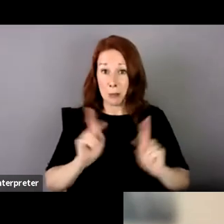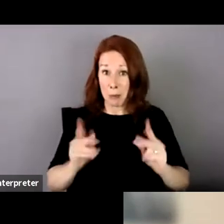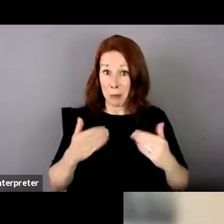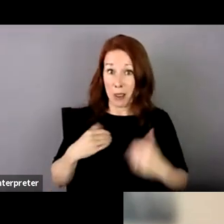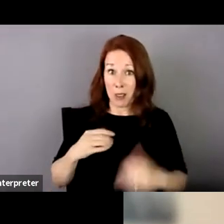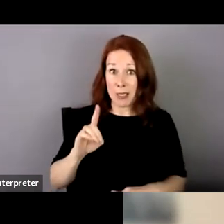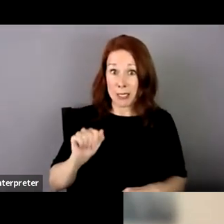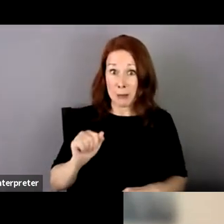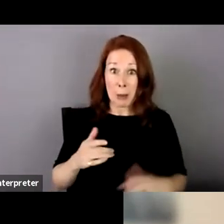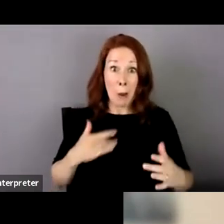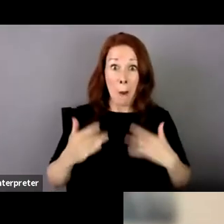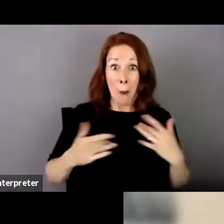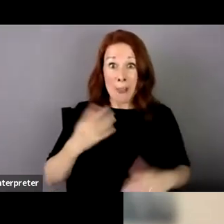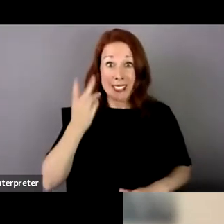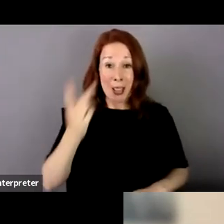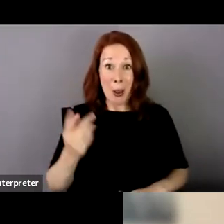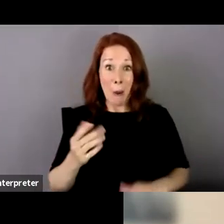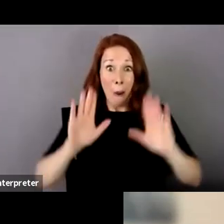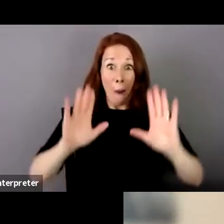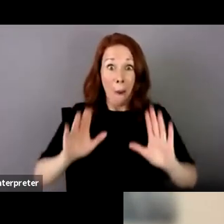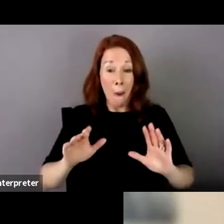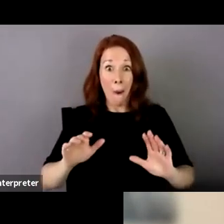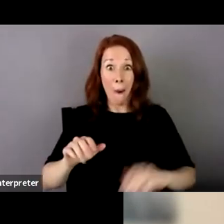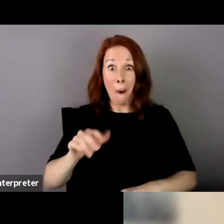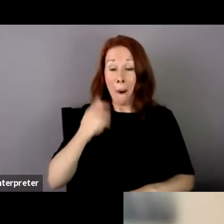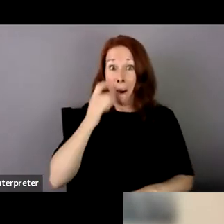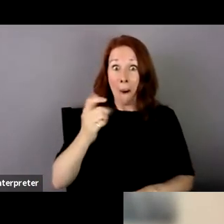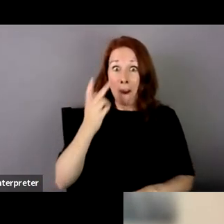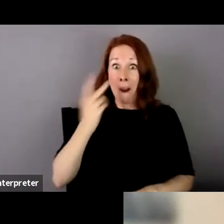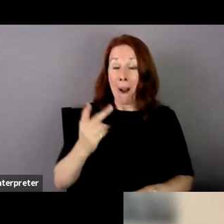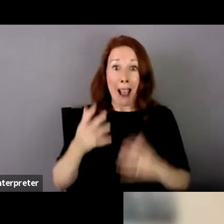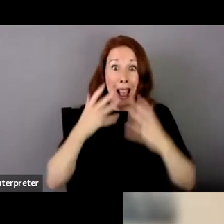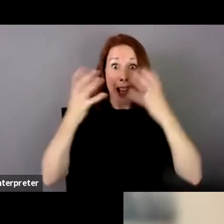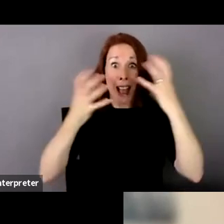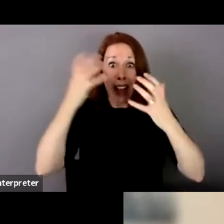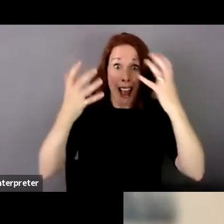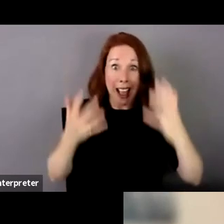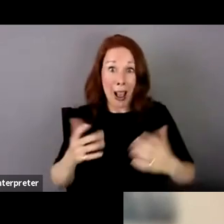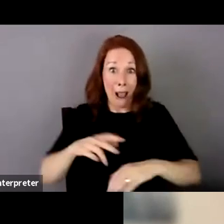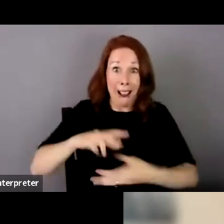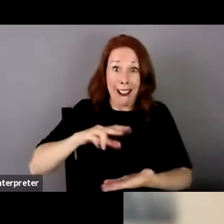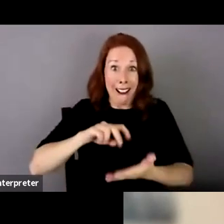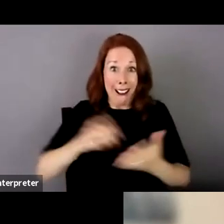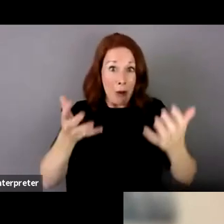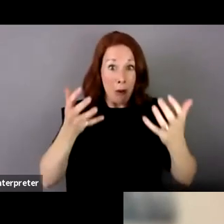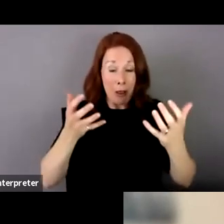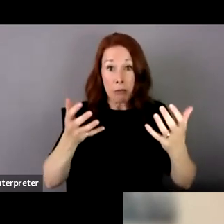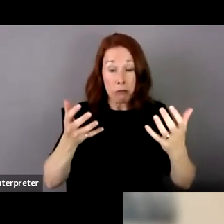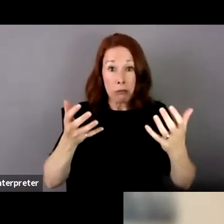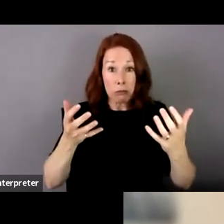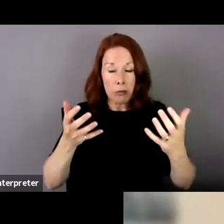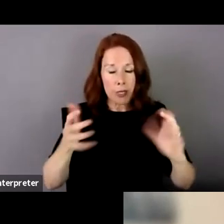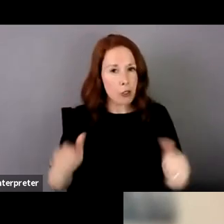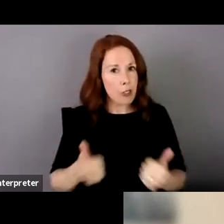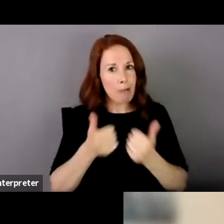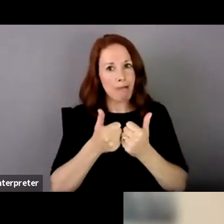get really excited when they see something awesome on the screen and they want to squeal and they want to get really excited about it. And the